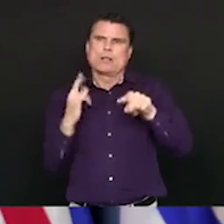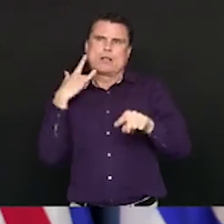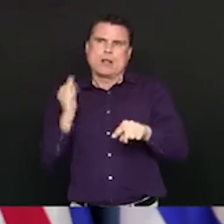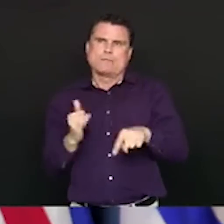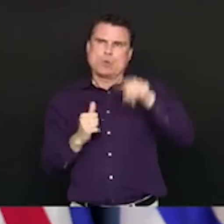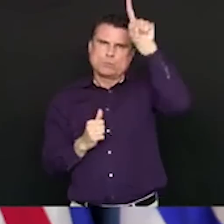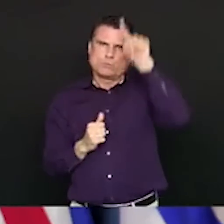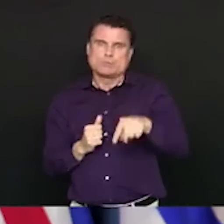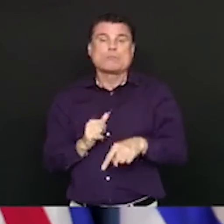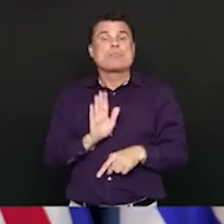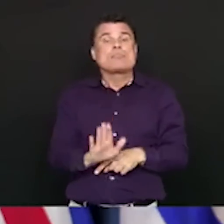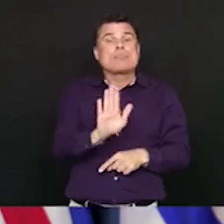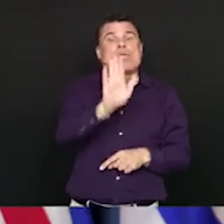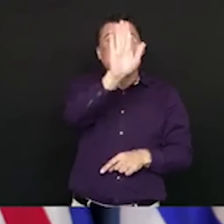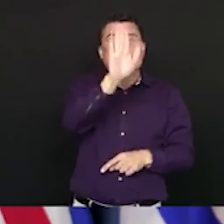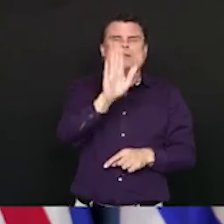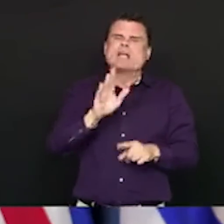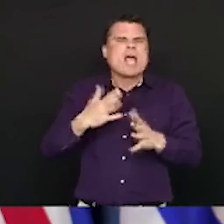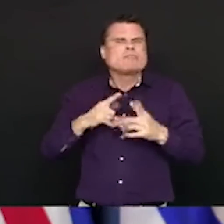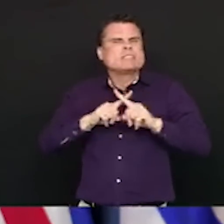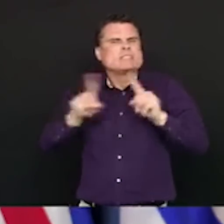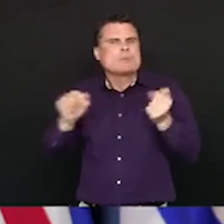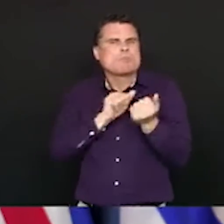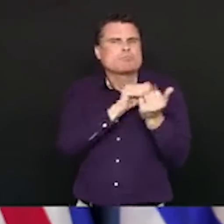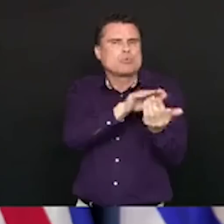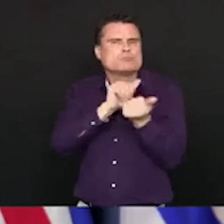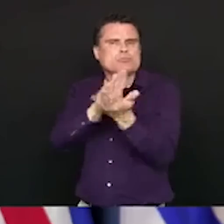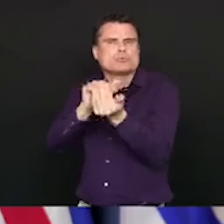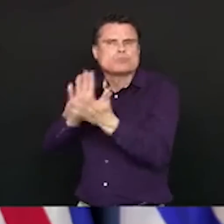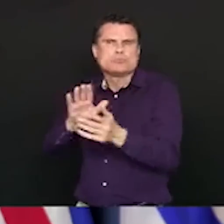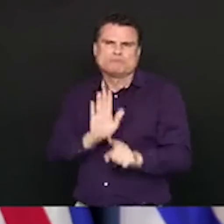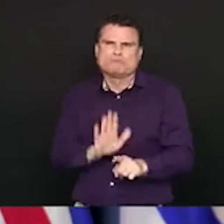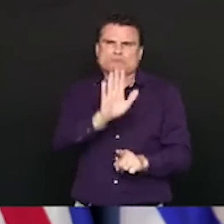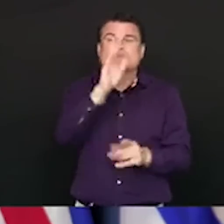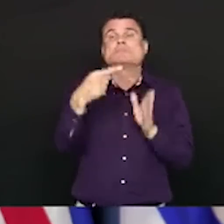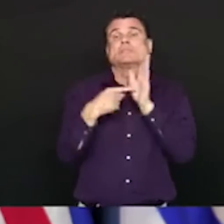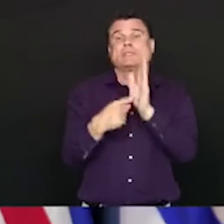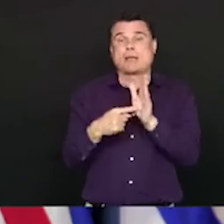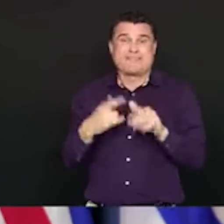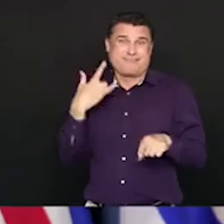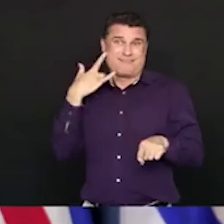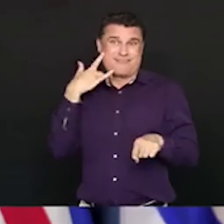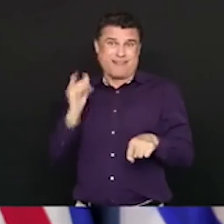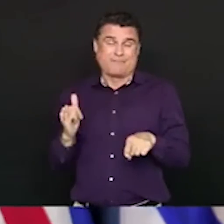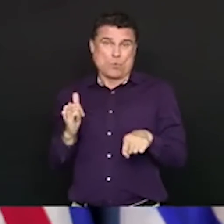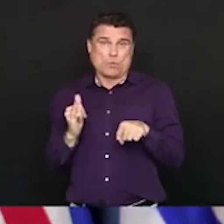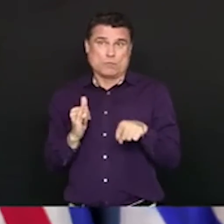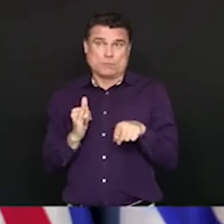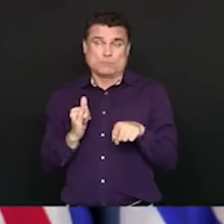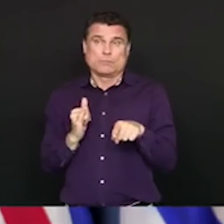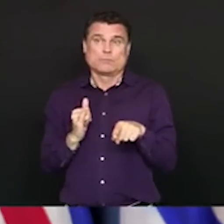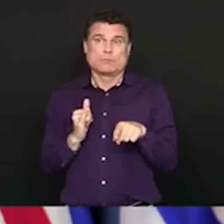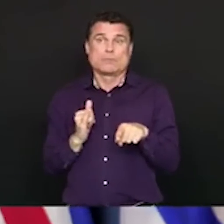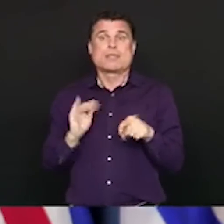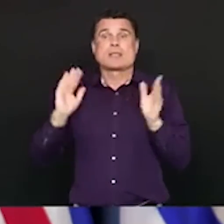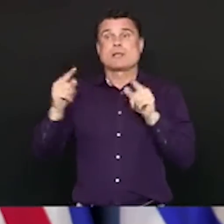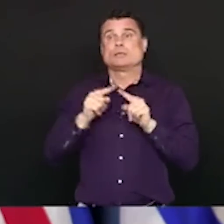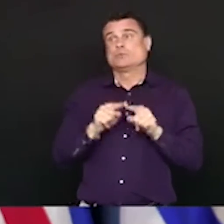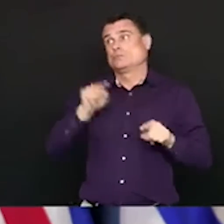their response and juxtapose that or put it beside New York, similar sizes, of